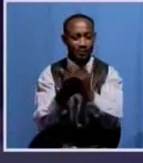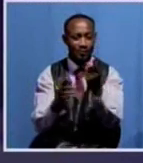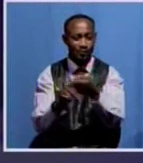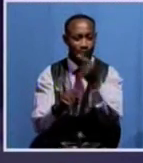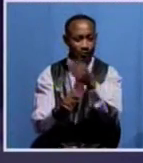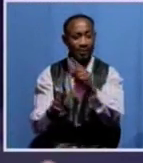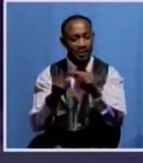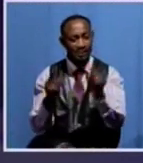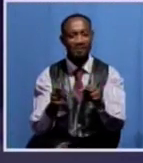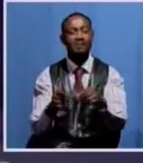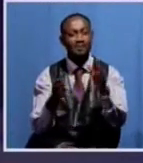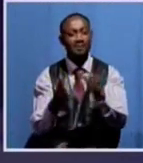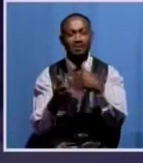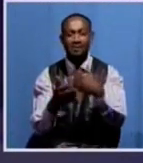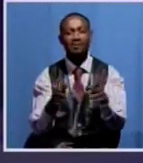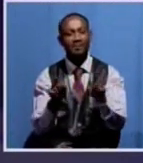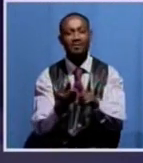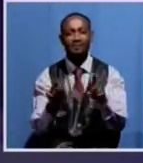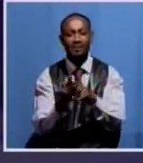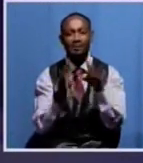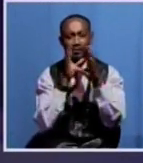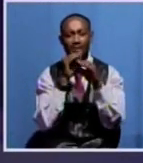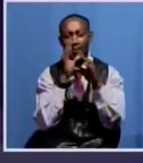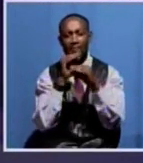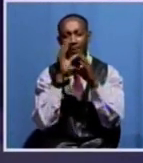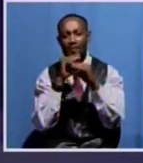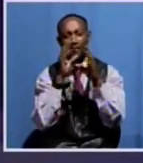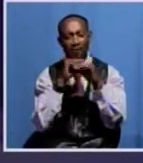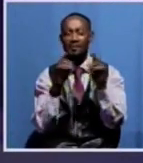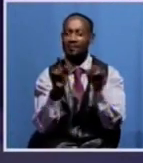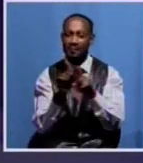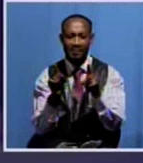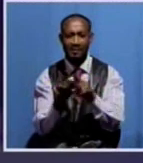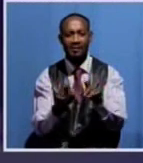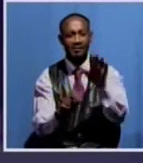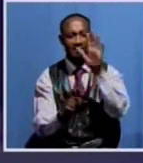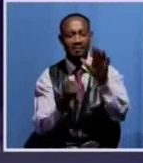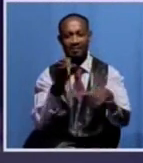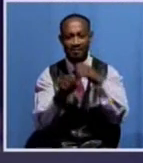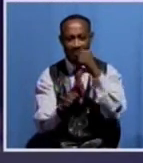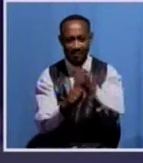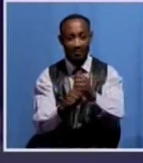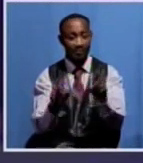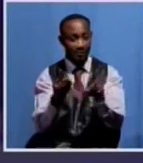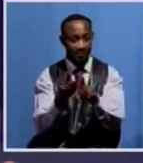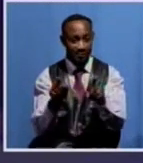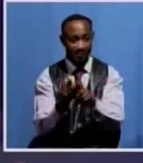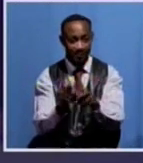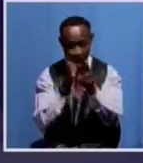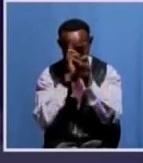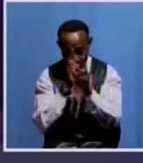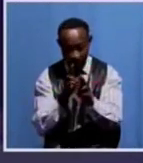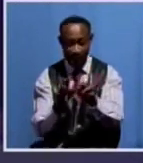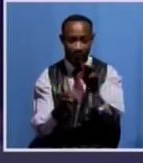years ago. I know that Honorable Mtati, sitting as finance minister, did release a statement to Parliament on